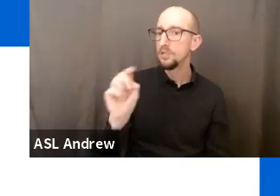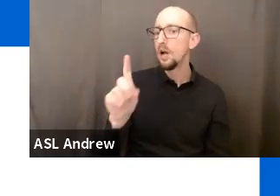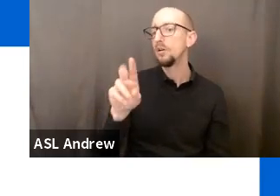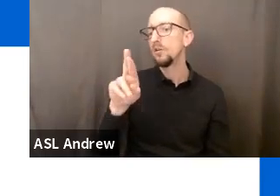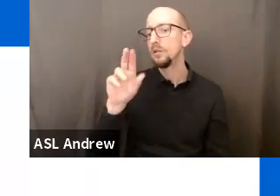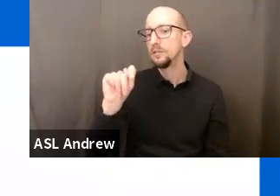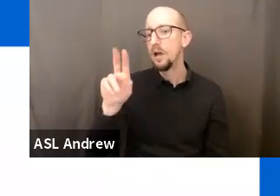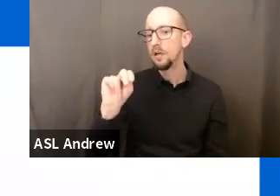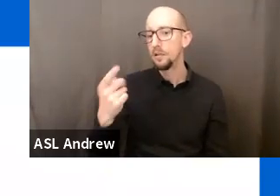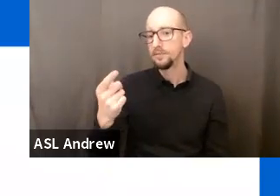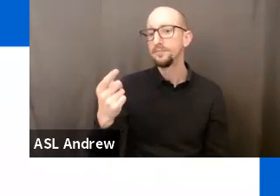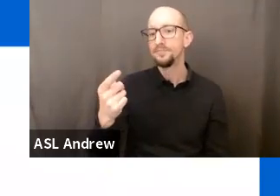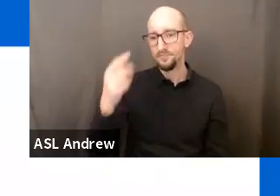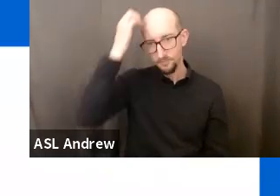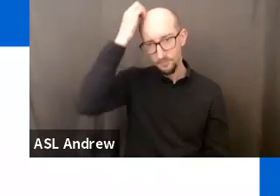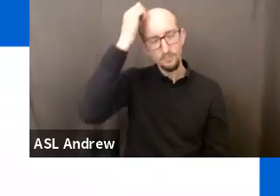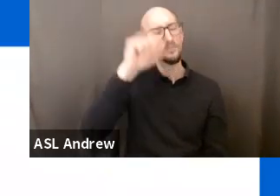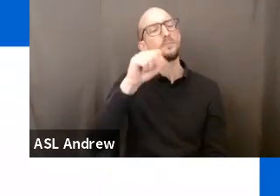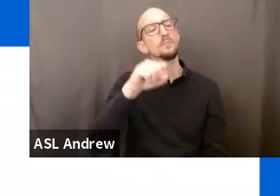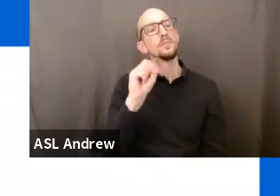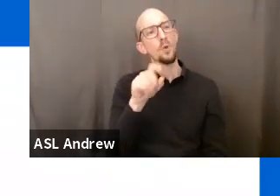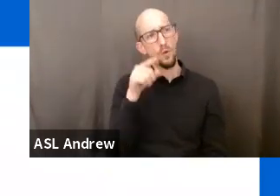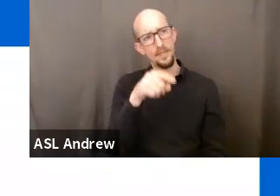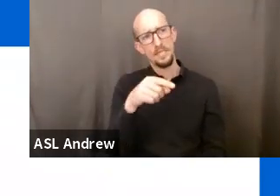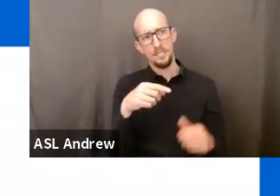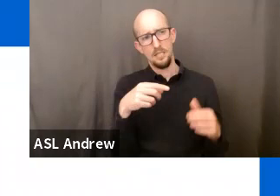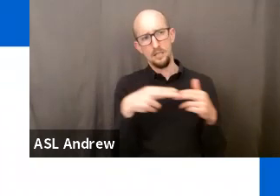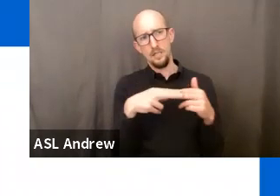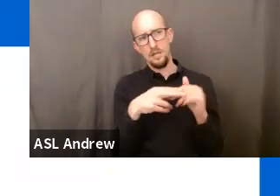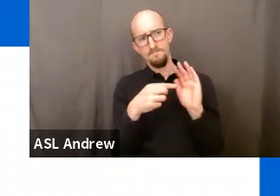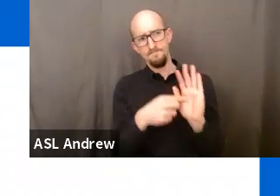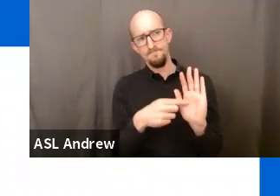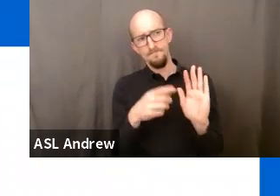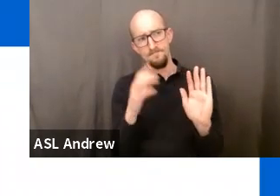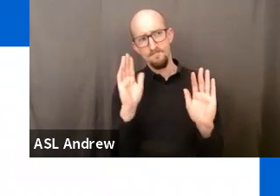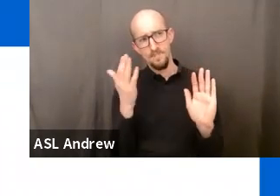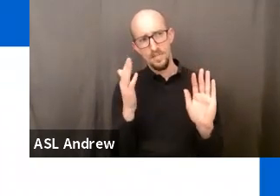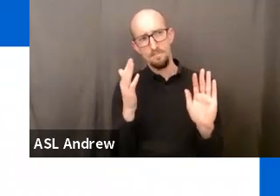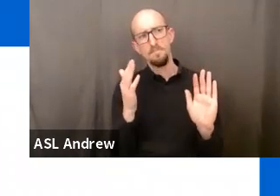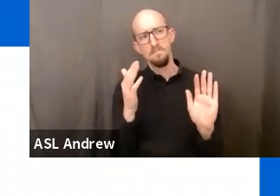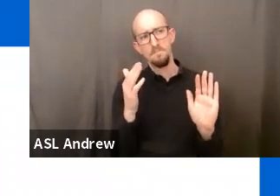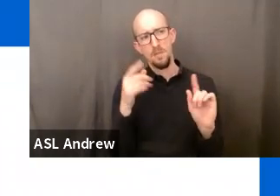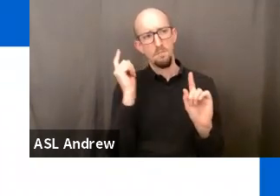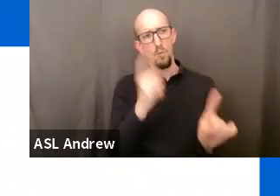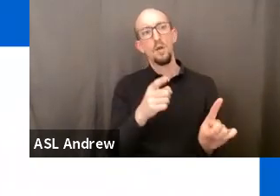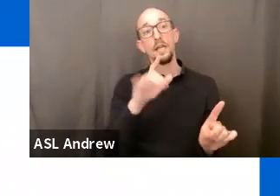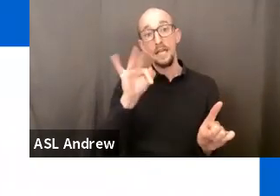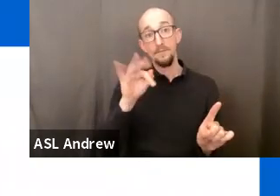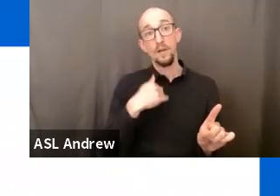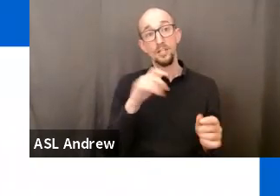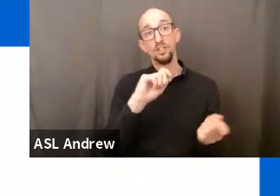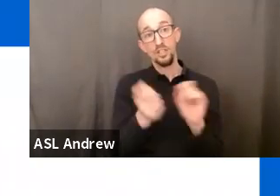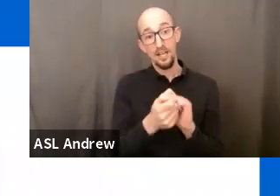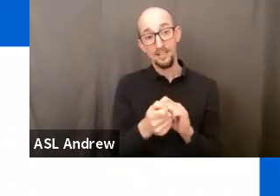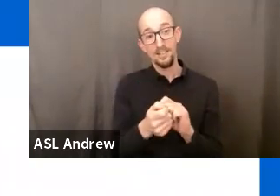So just to summarize this slide, it seems that whenever there was a change between the left